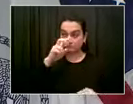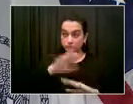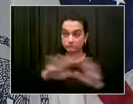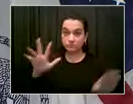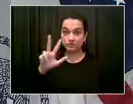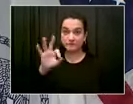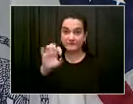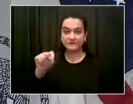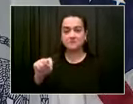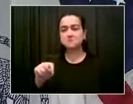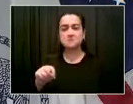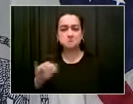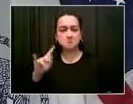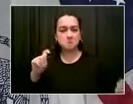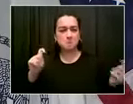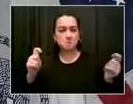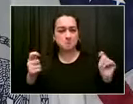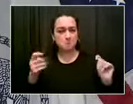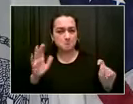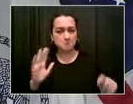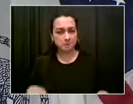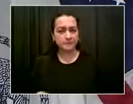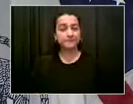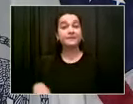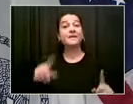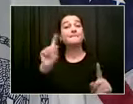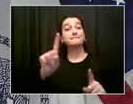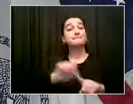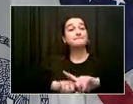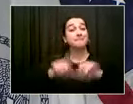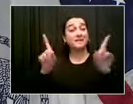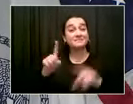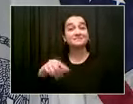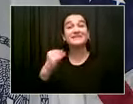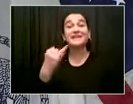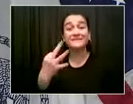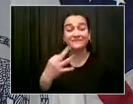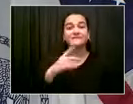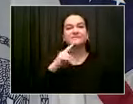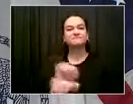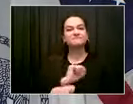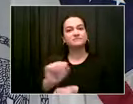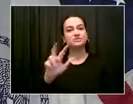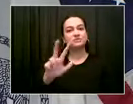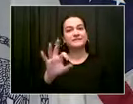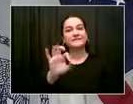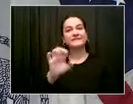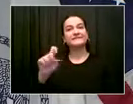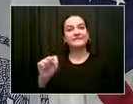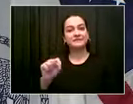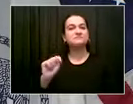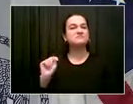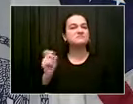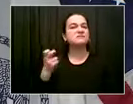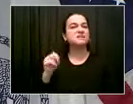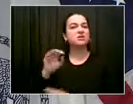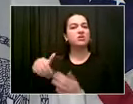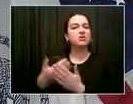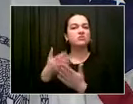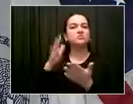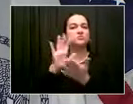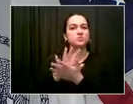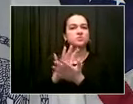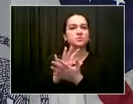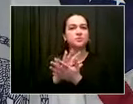couple of months ago. It's true now. Every single school could go to 3 feet according to that rule right now. If we had that kind of rule,